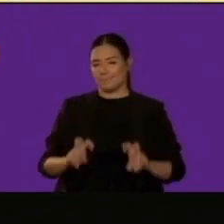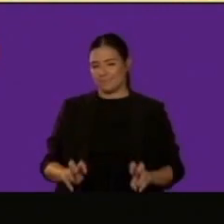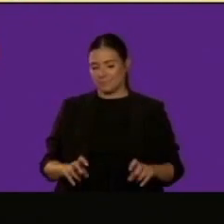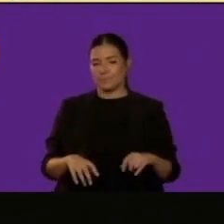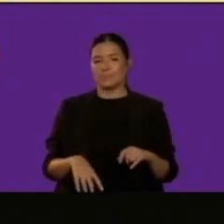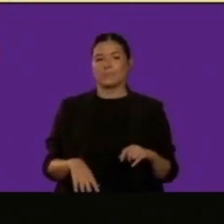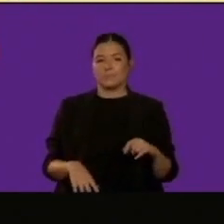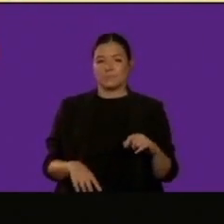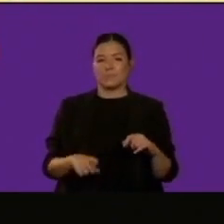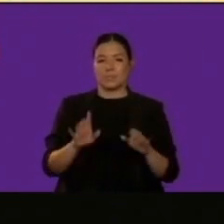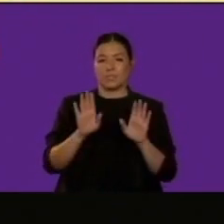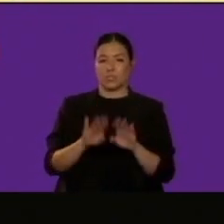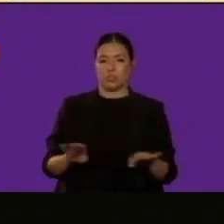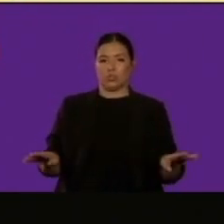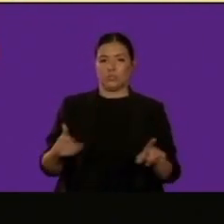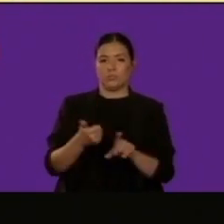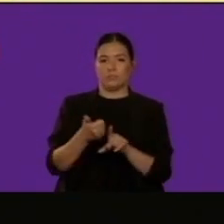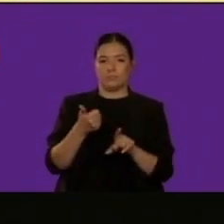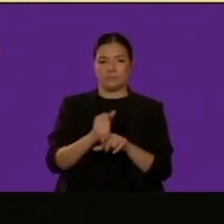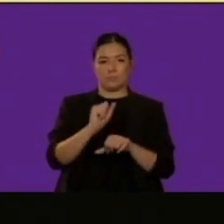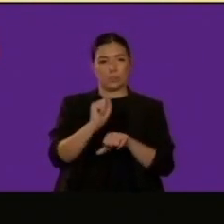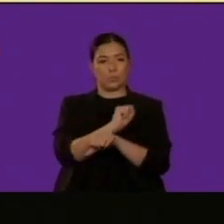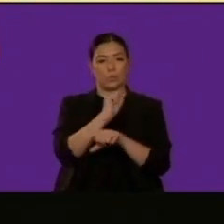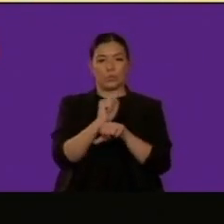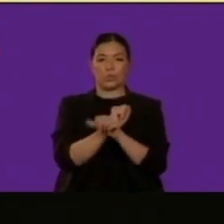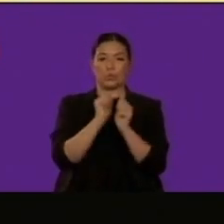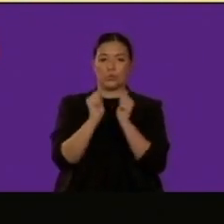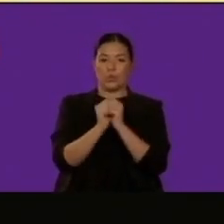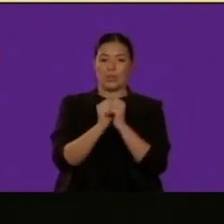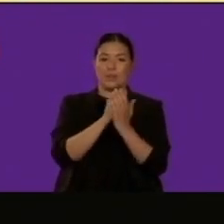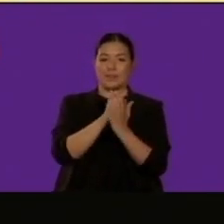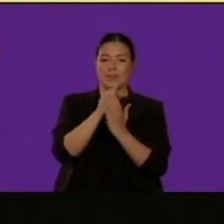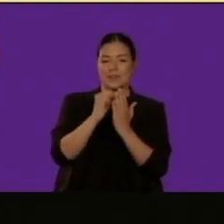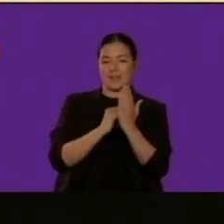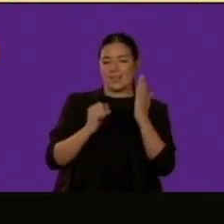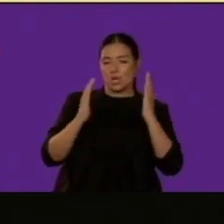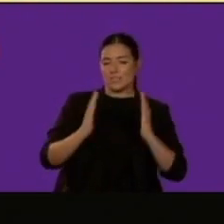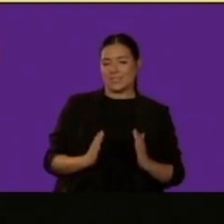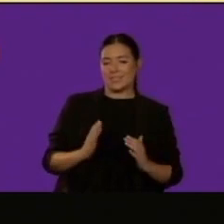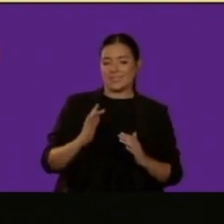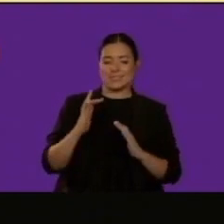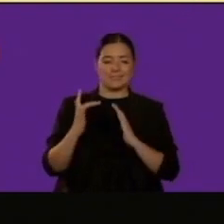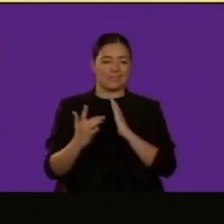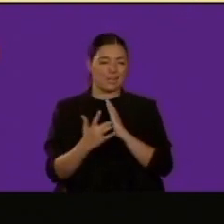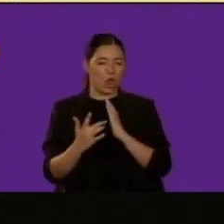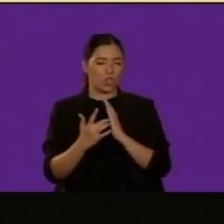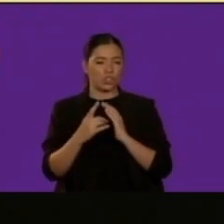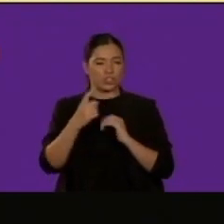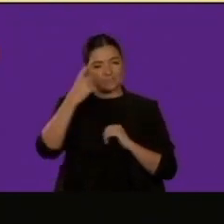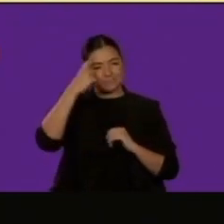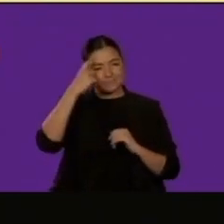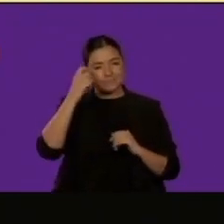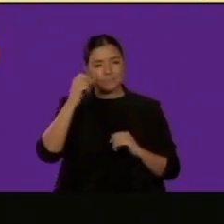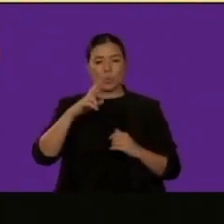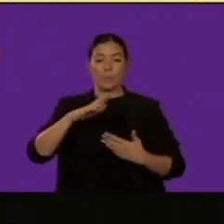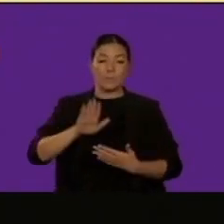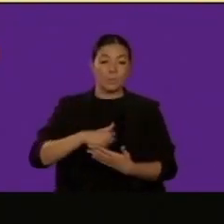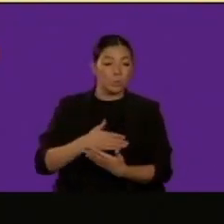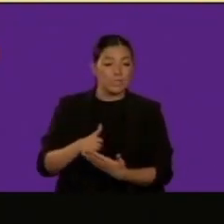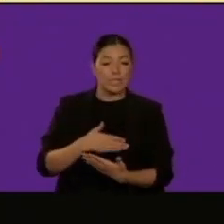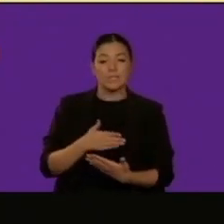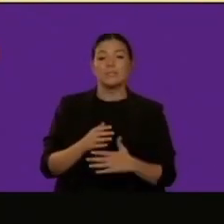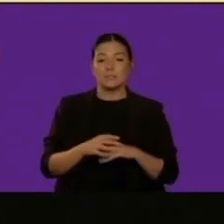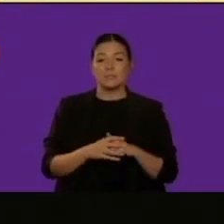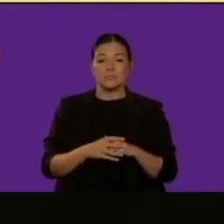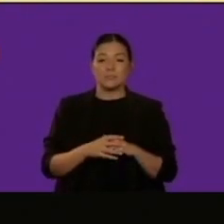it happens that the classrooms are the classes that etcétera. Por lo tanto, tenemos